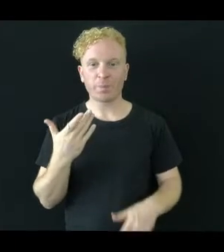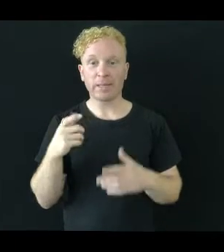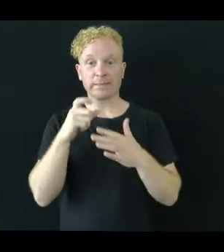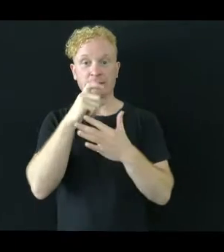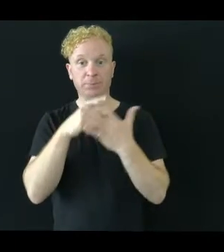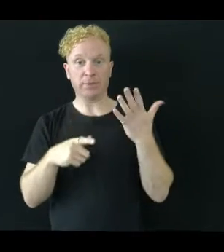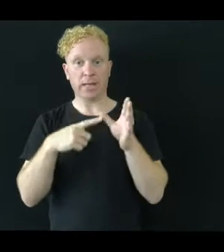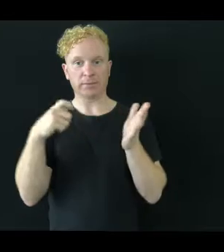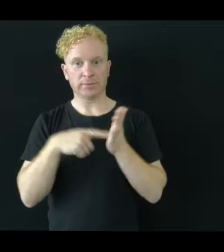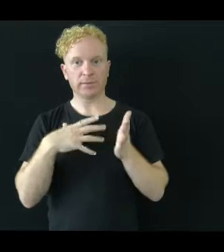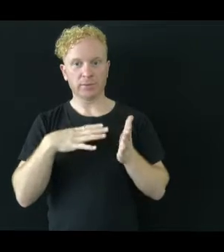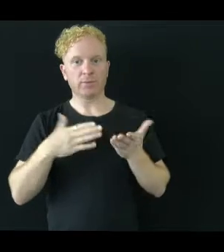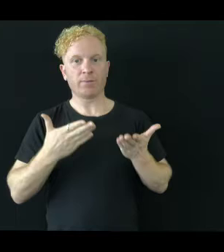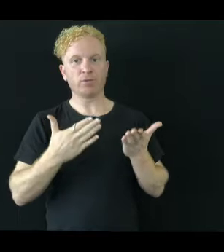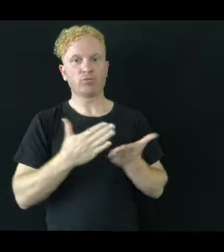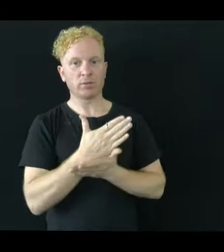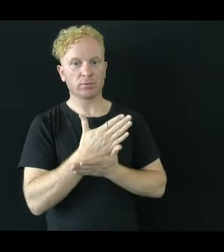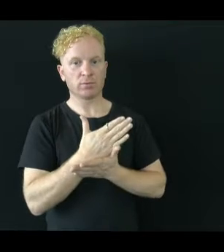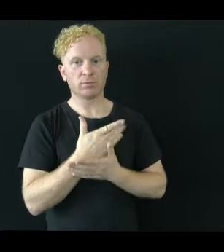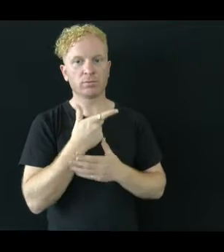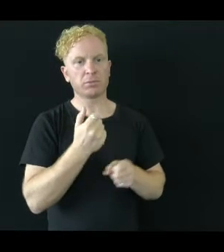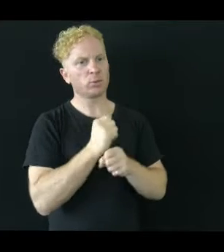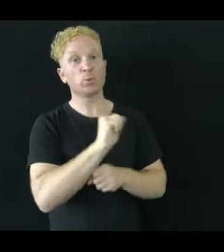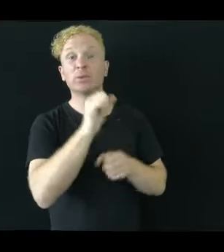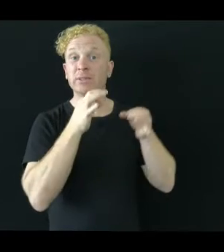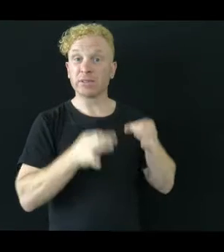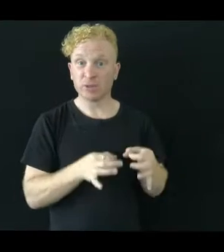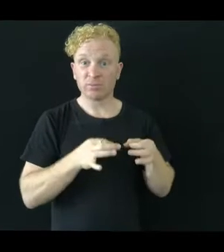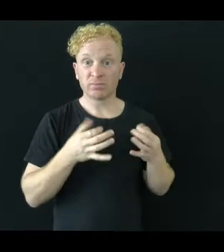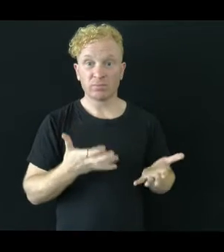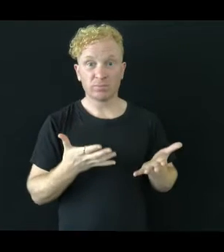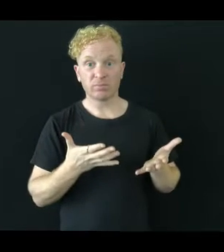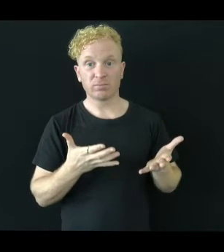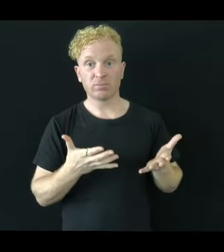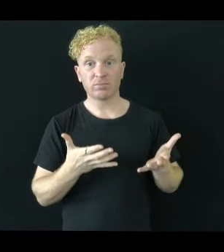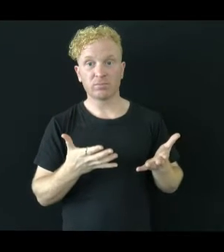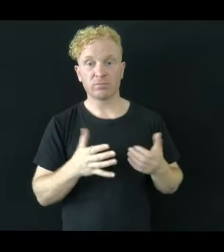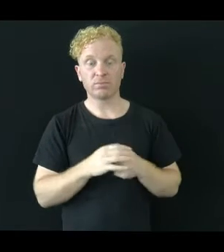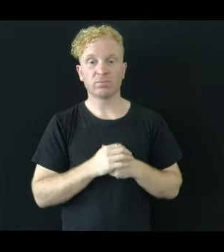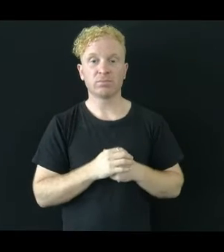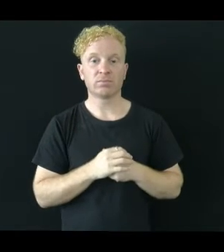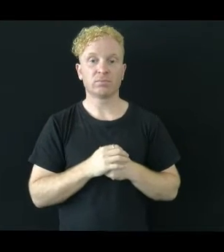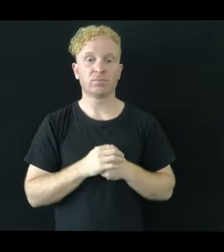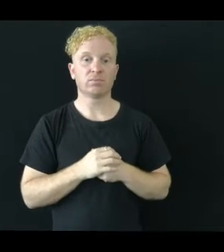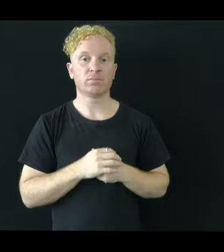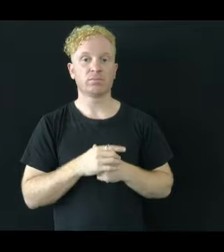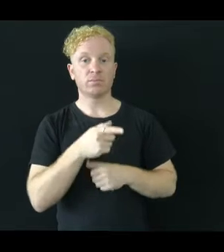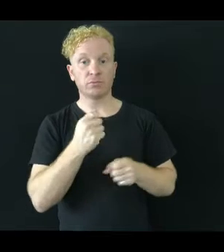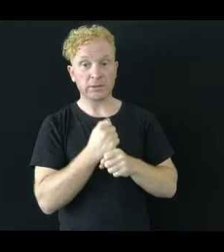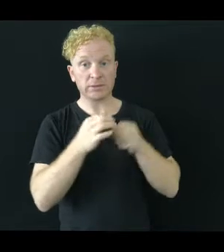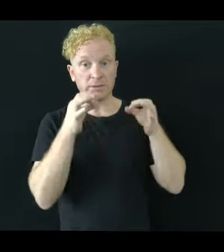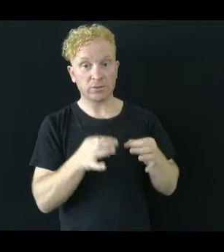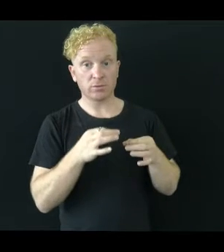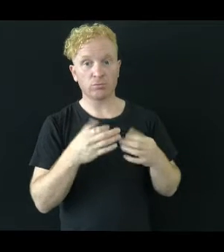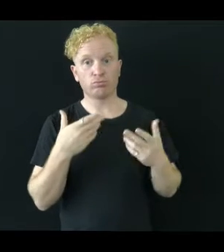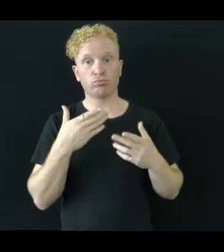Act talks a bit about choice, Yeah. and it talks about the right to make your own decisions. And if